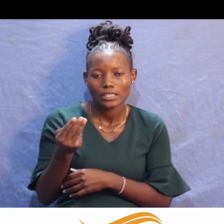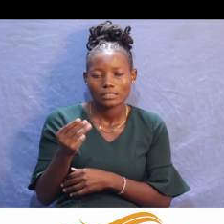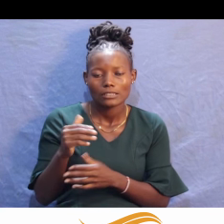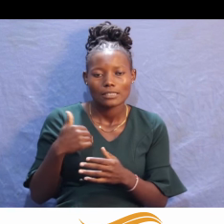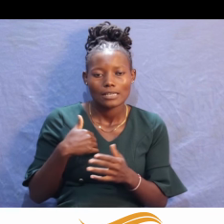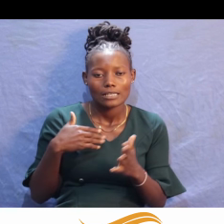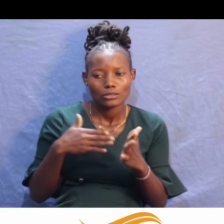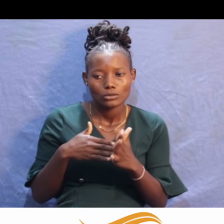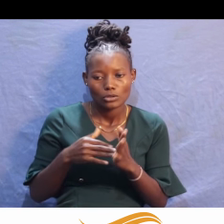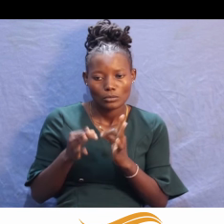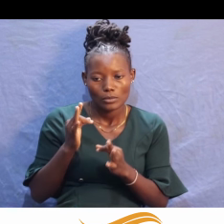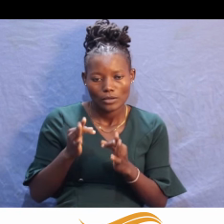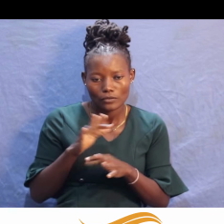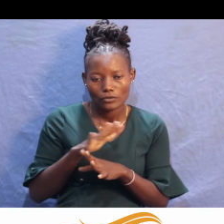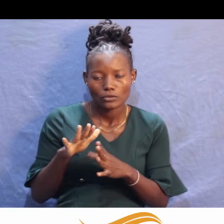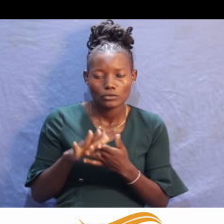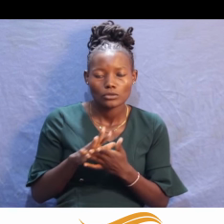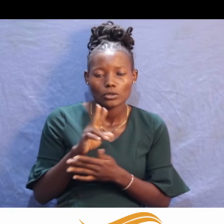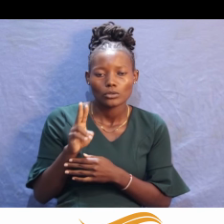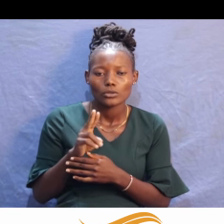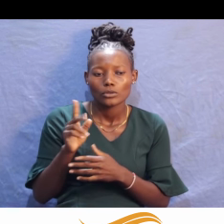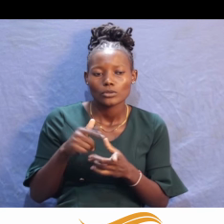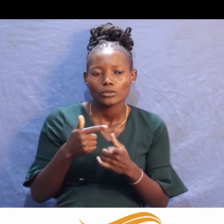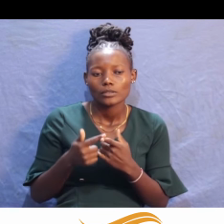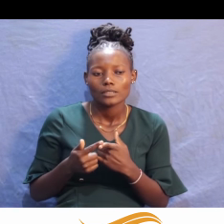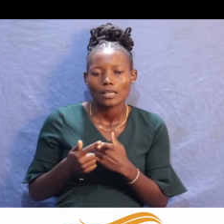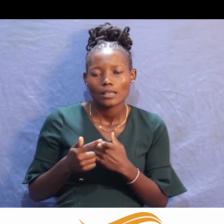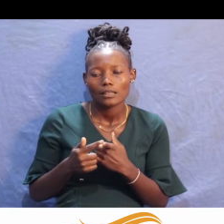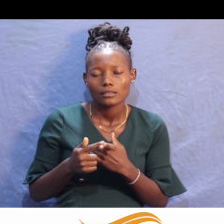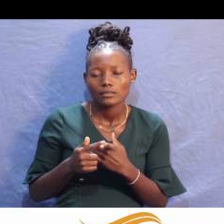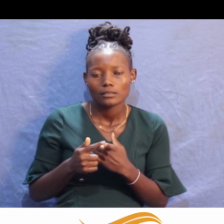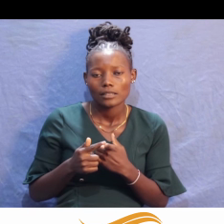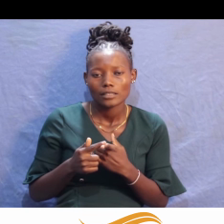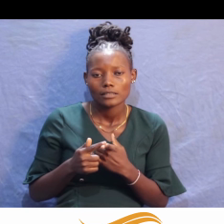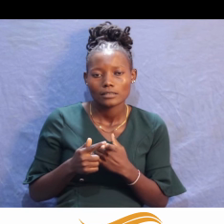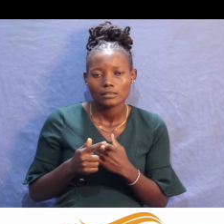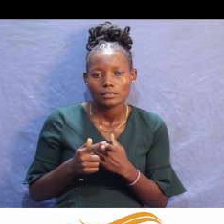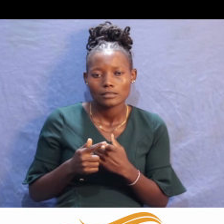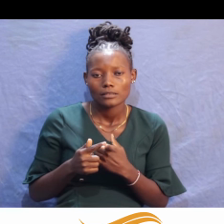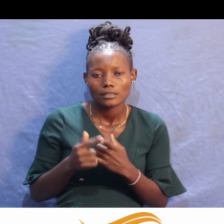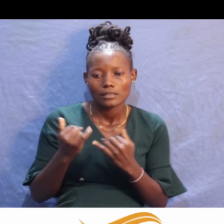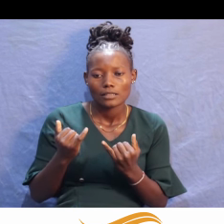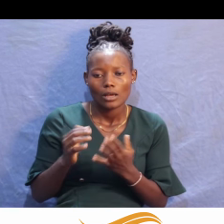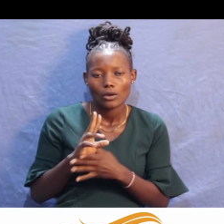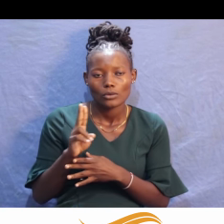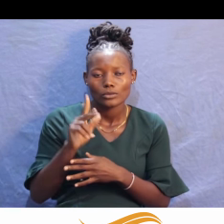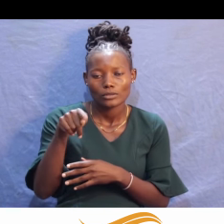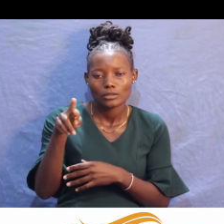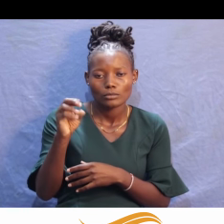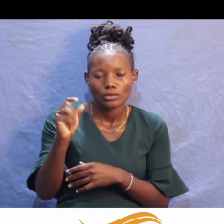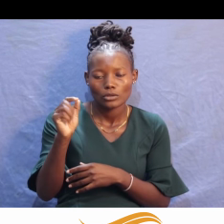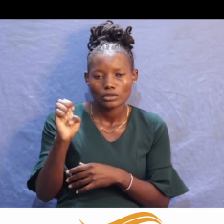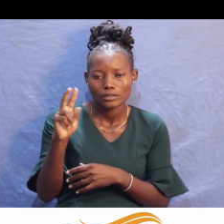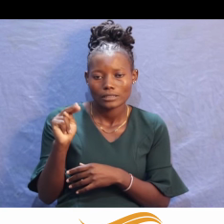stop. If you don't feed the athlete, this gets depleted, and they have to go into the protein of the muscle group to work to